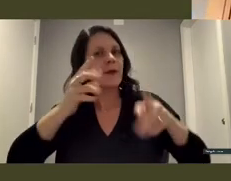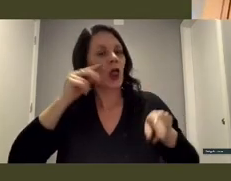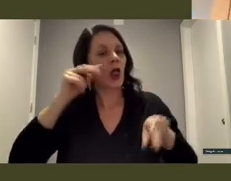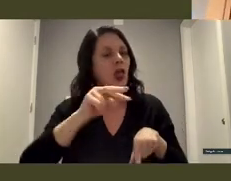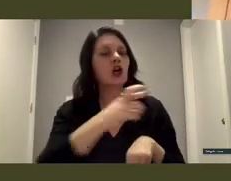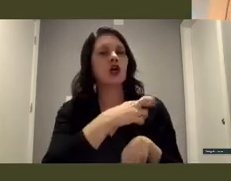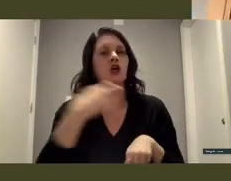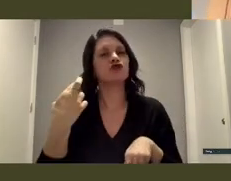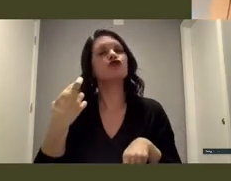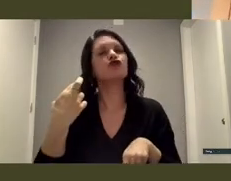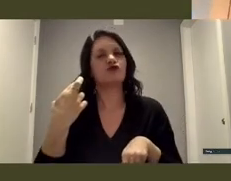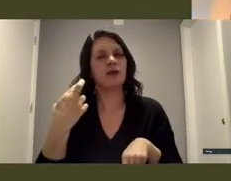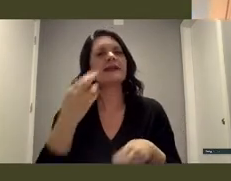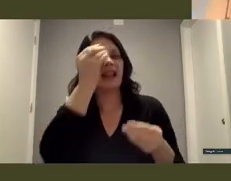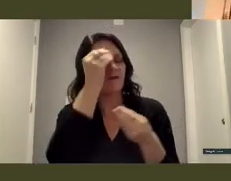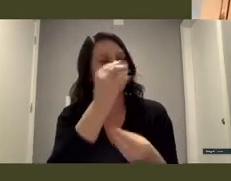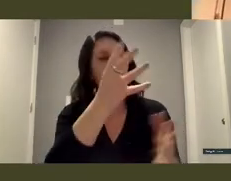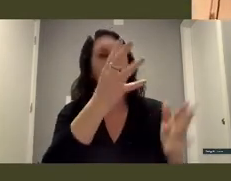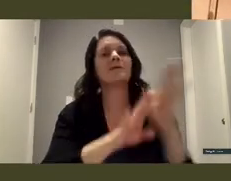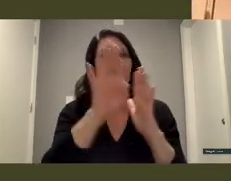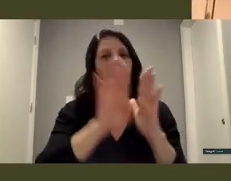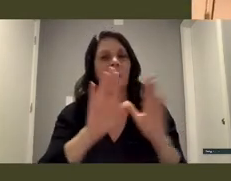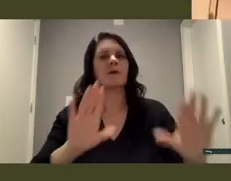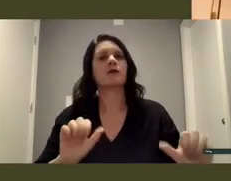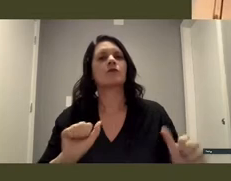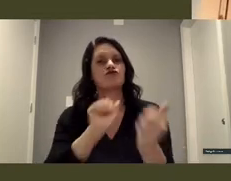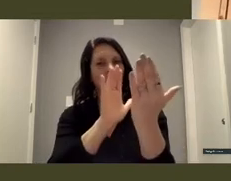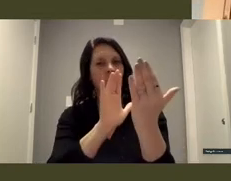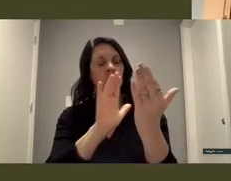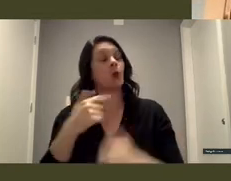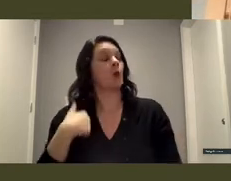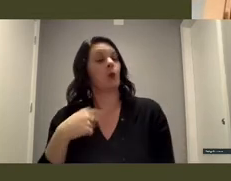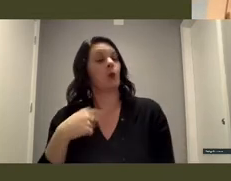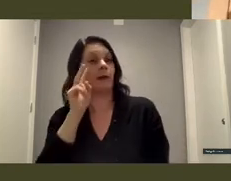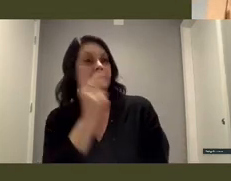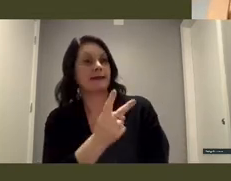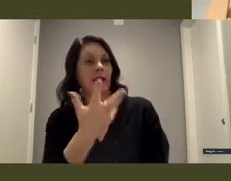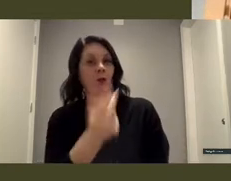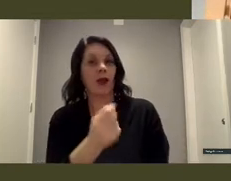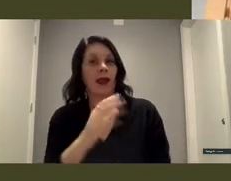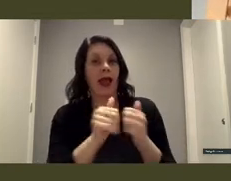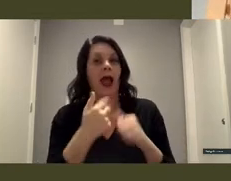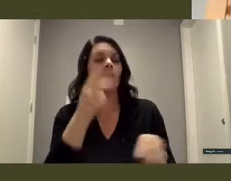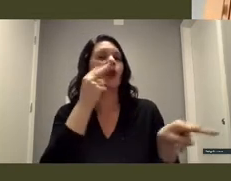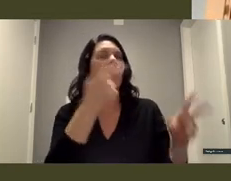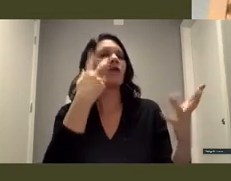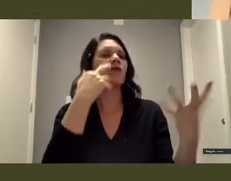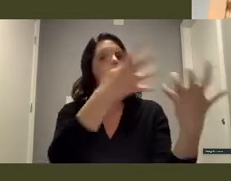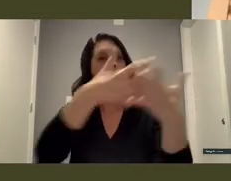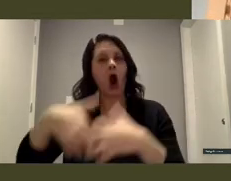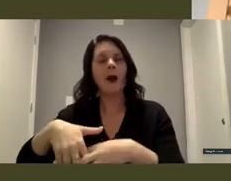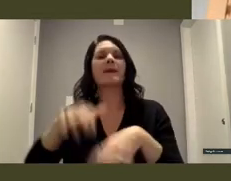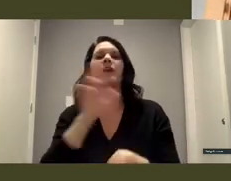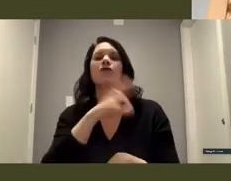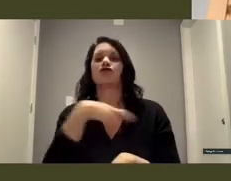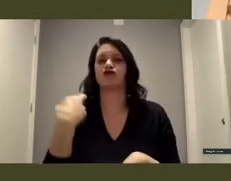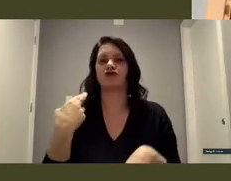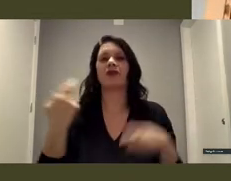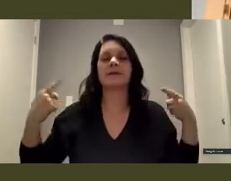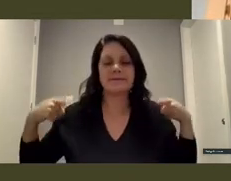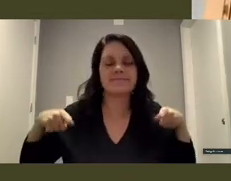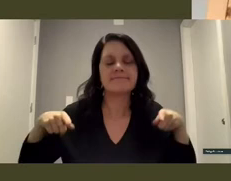approach? What are we seeing? How are we looking at harmonizing our risk language so that we're on the same page, not just in terms